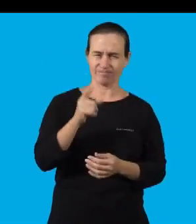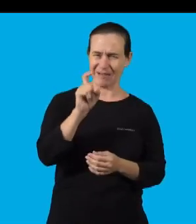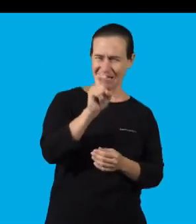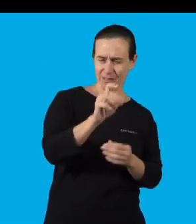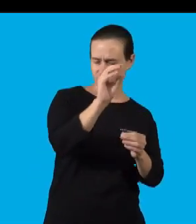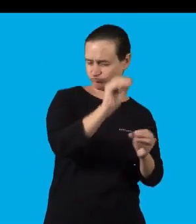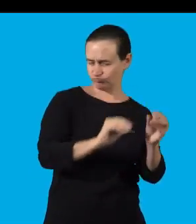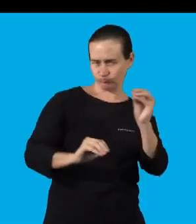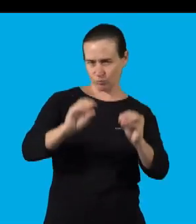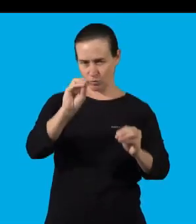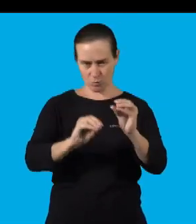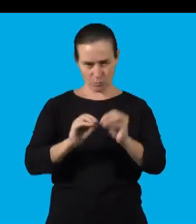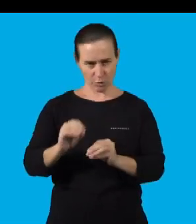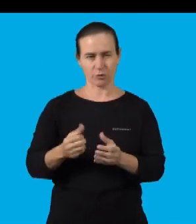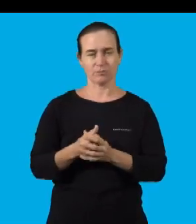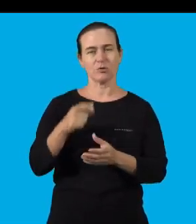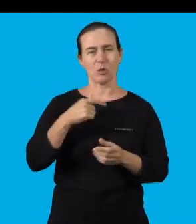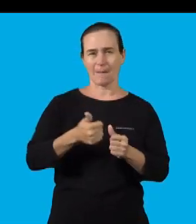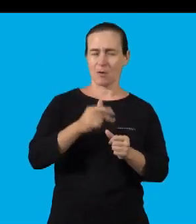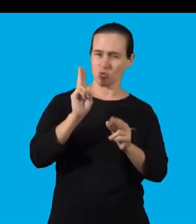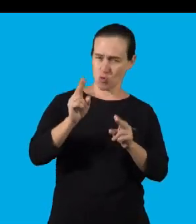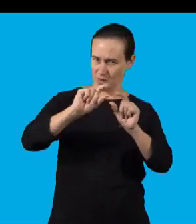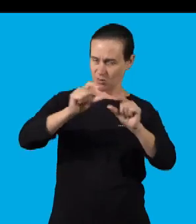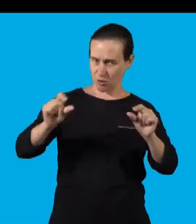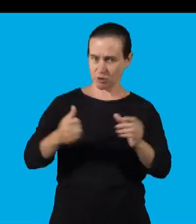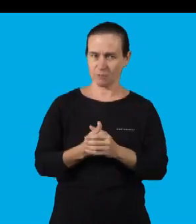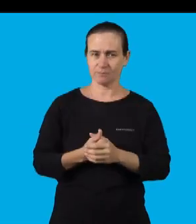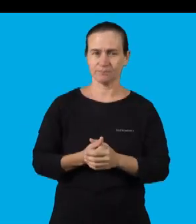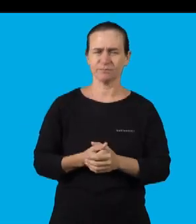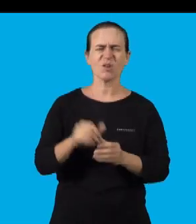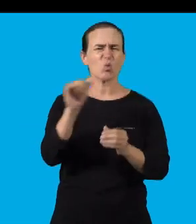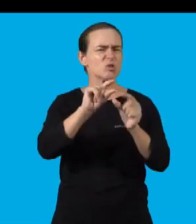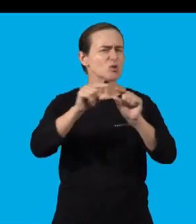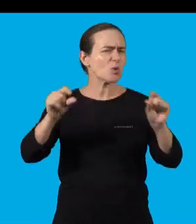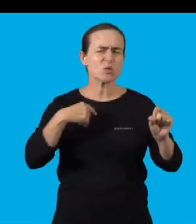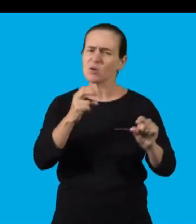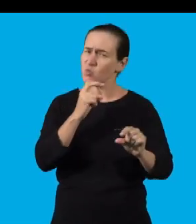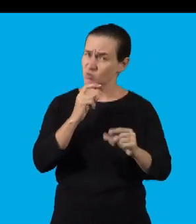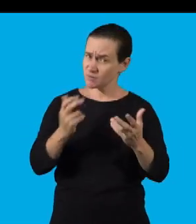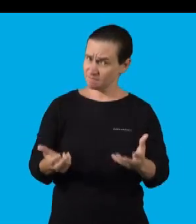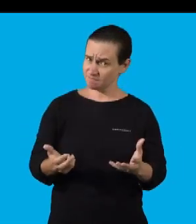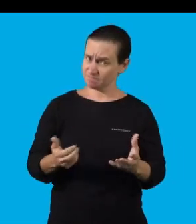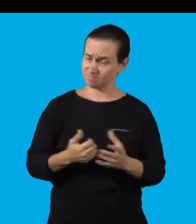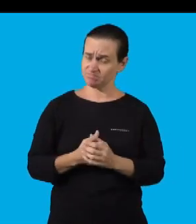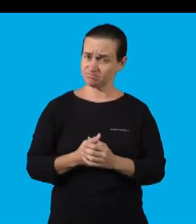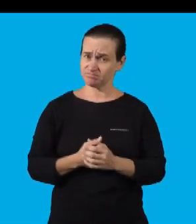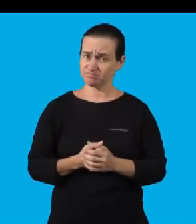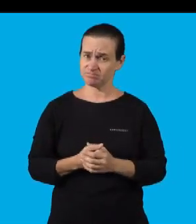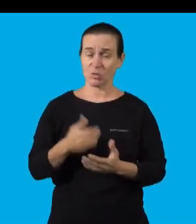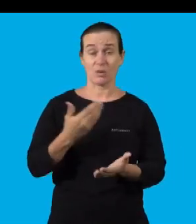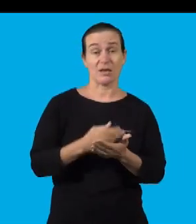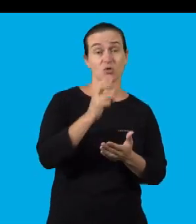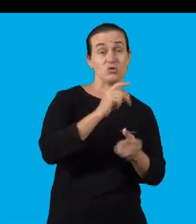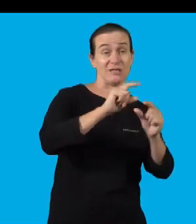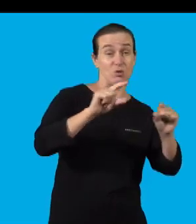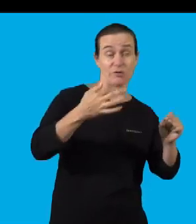by taking the x value and substituting it into our original equation. Now, which equation can you use?